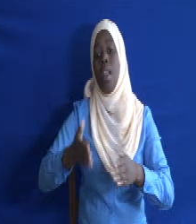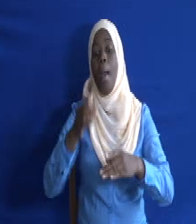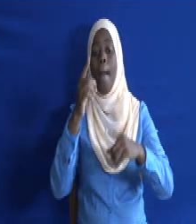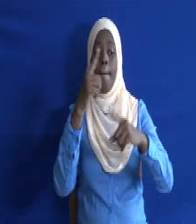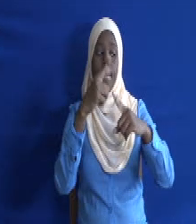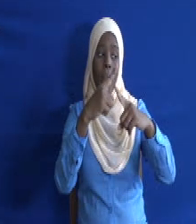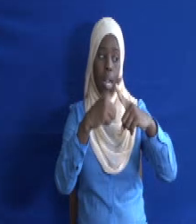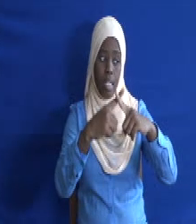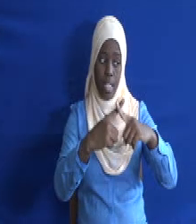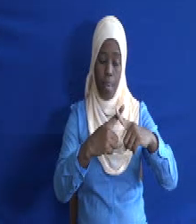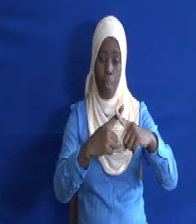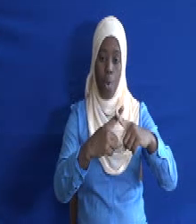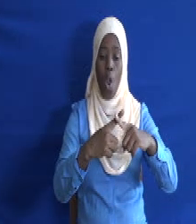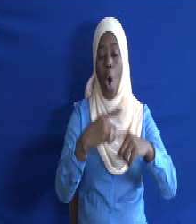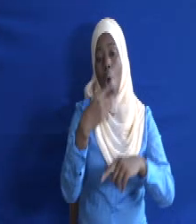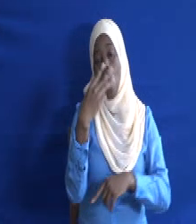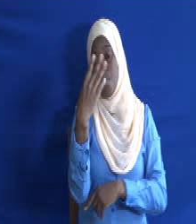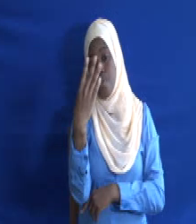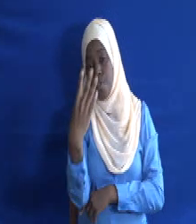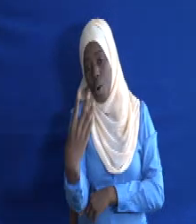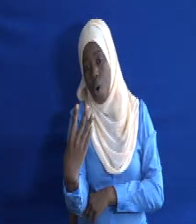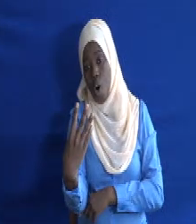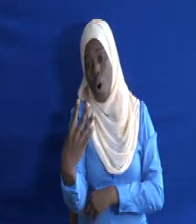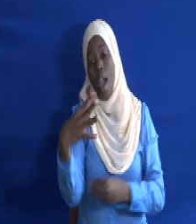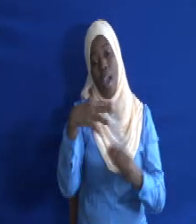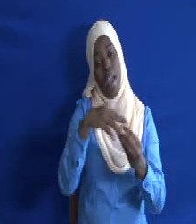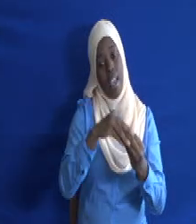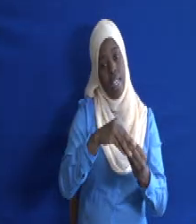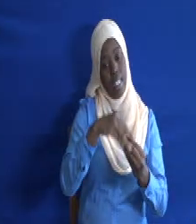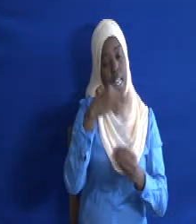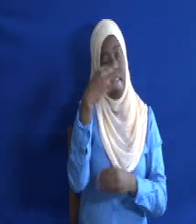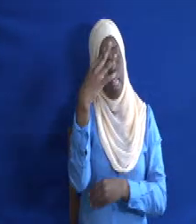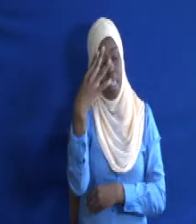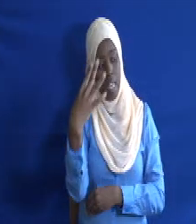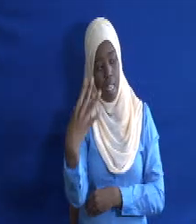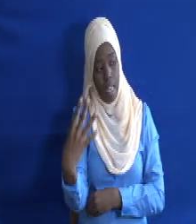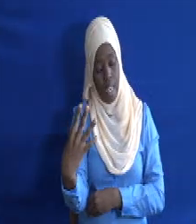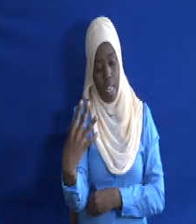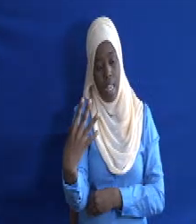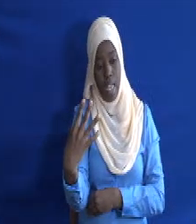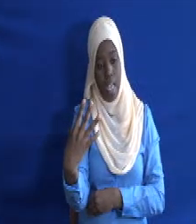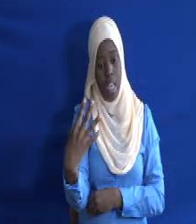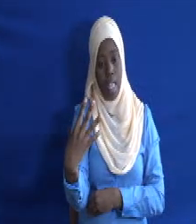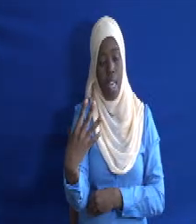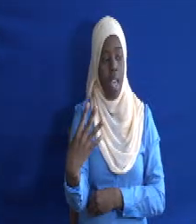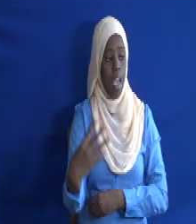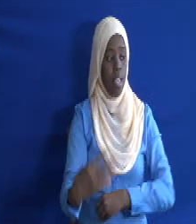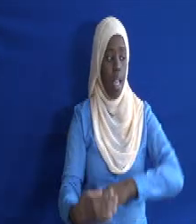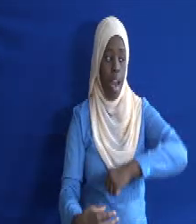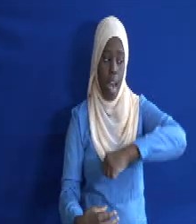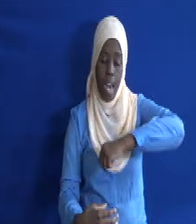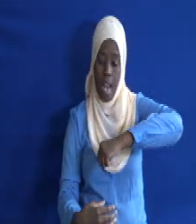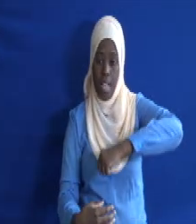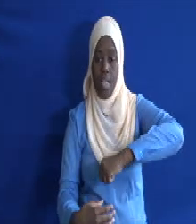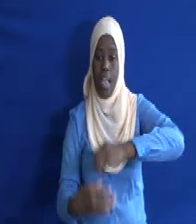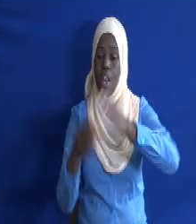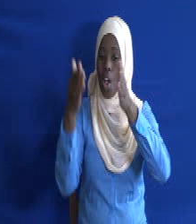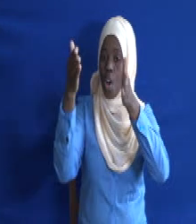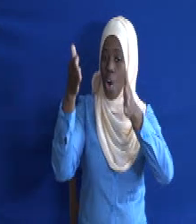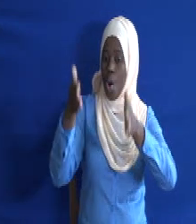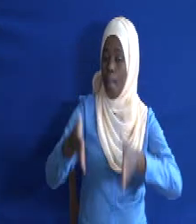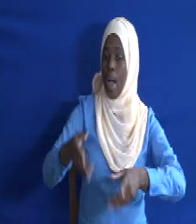of 4 and 3 is what? Is 12. The